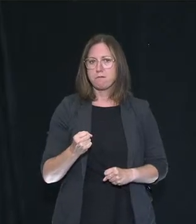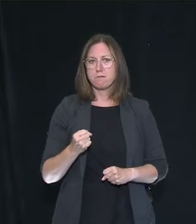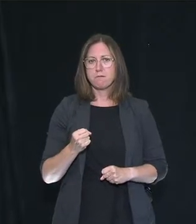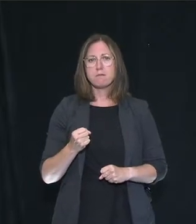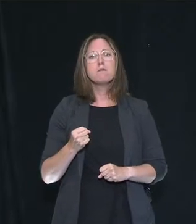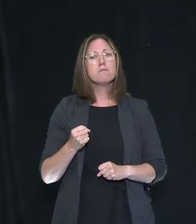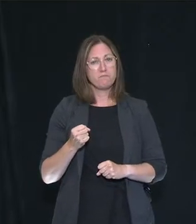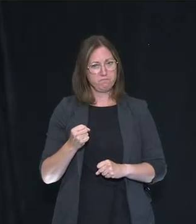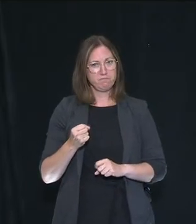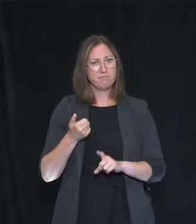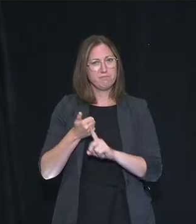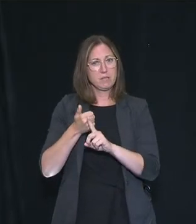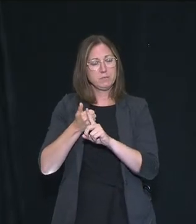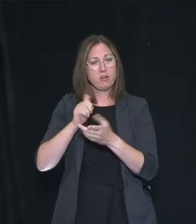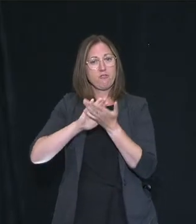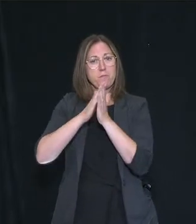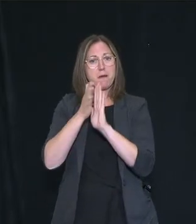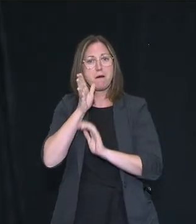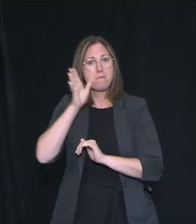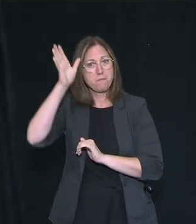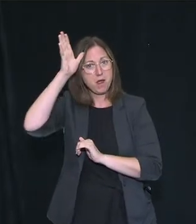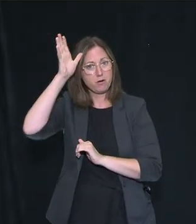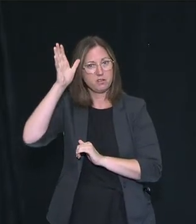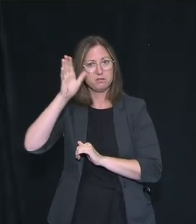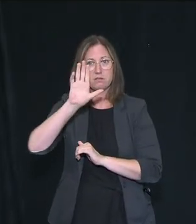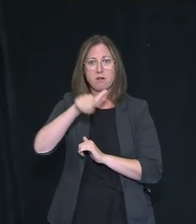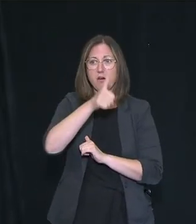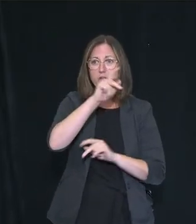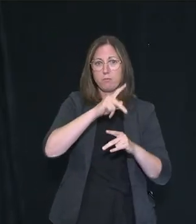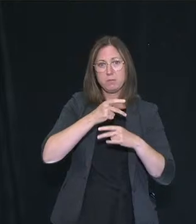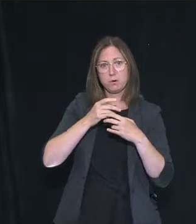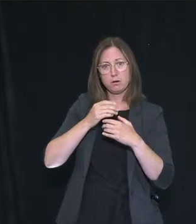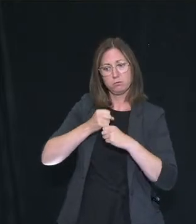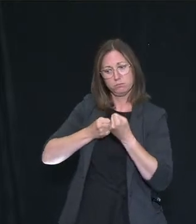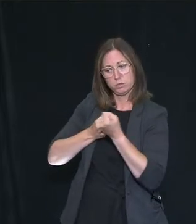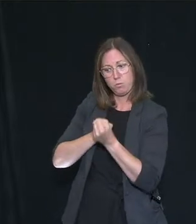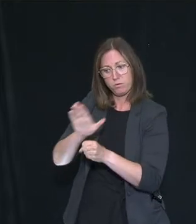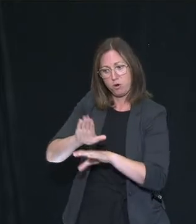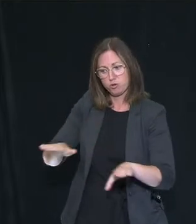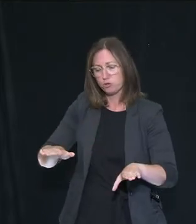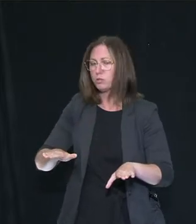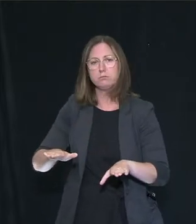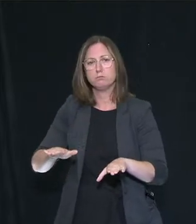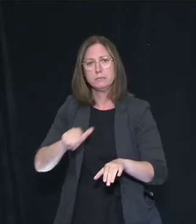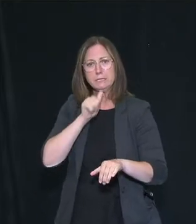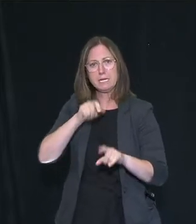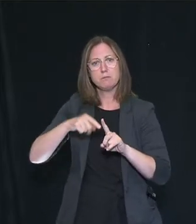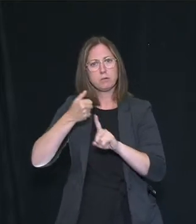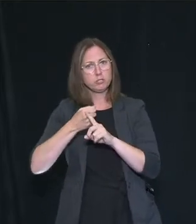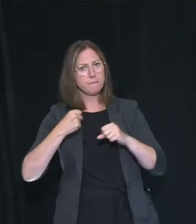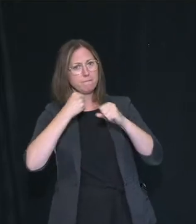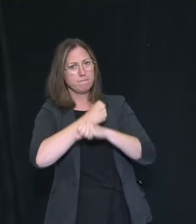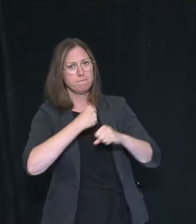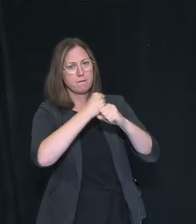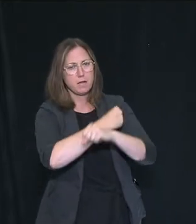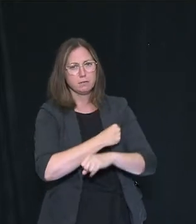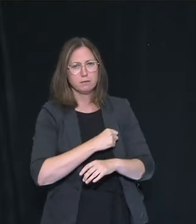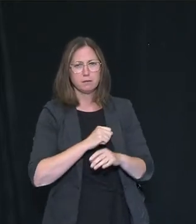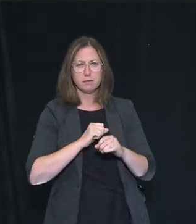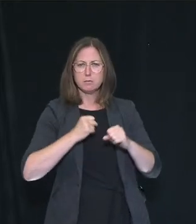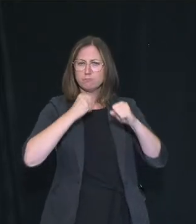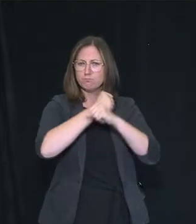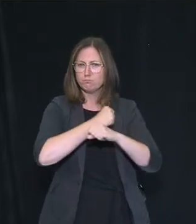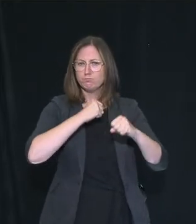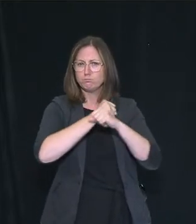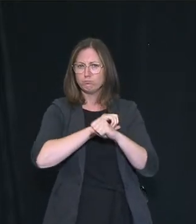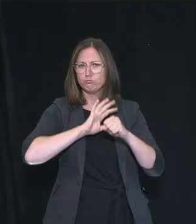who defended their children when no one else would. They are advocates who fought and are still fighting